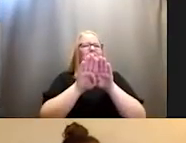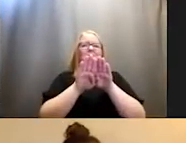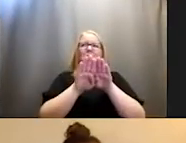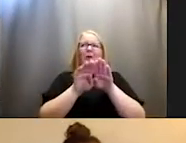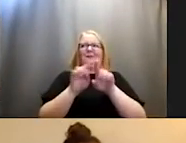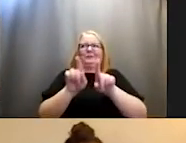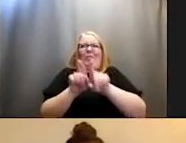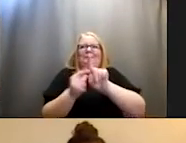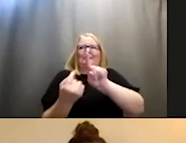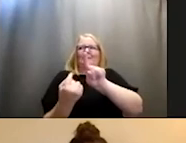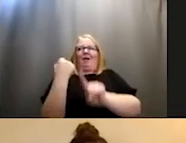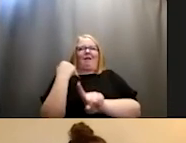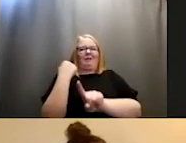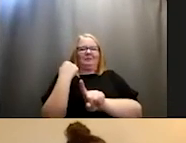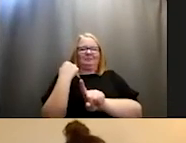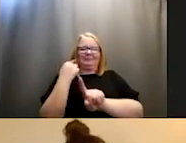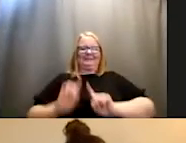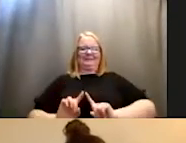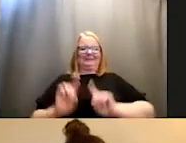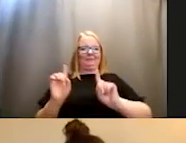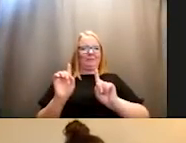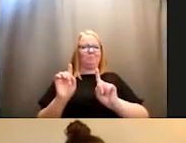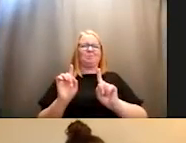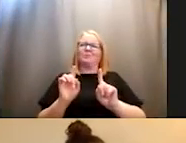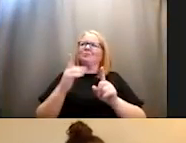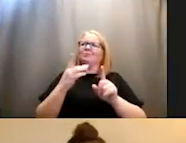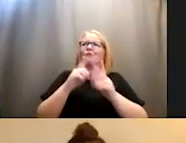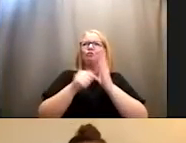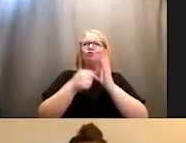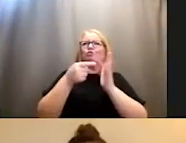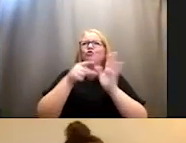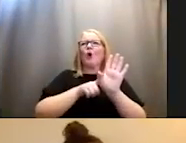existing cosmetics consultants who, according to Joy, she described them